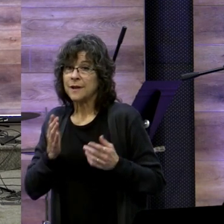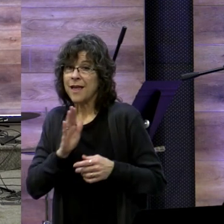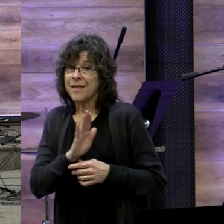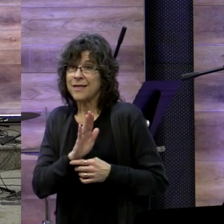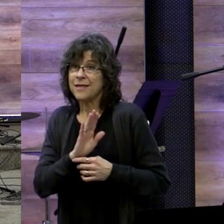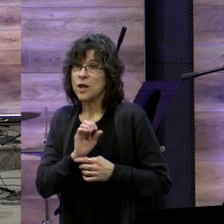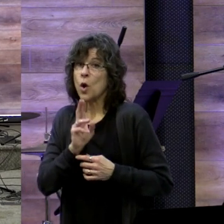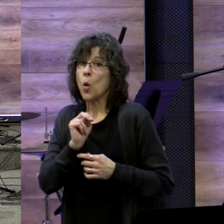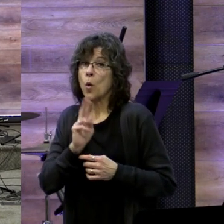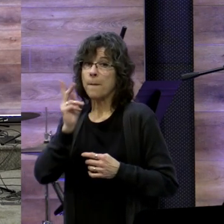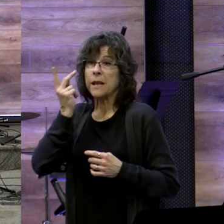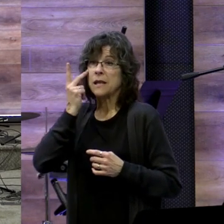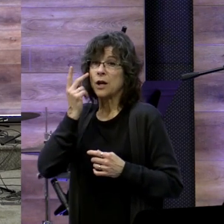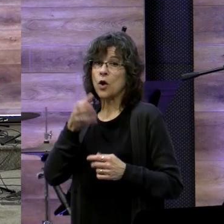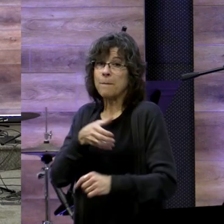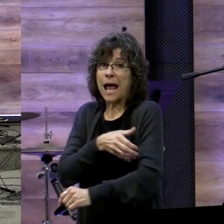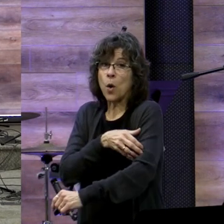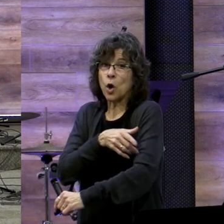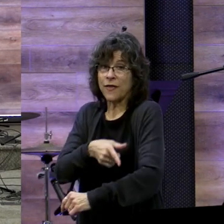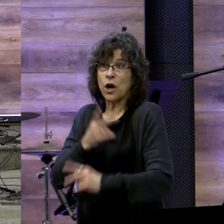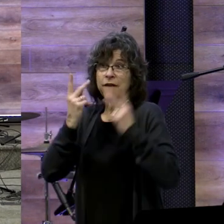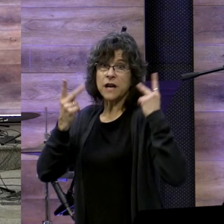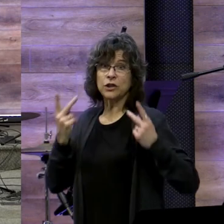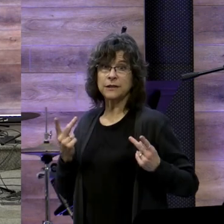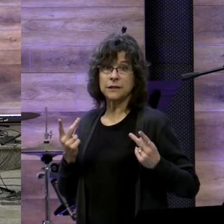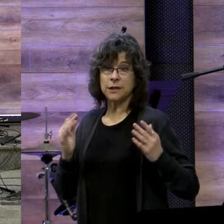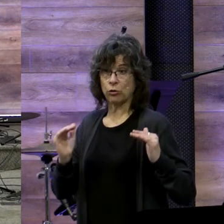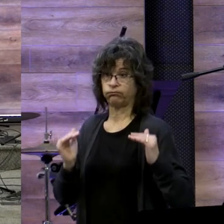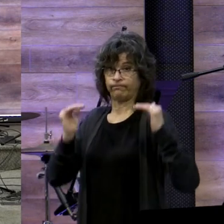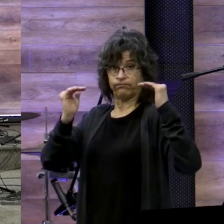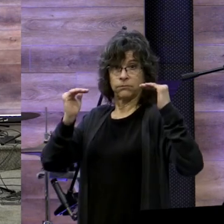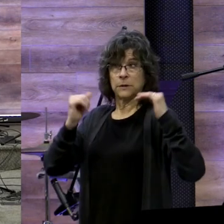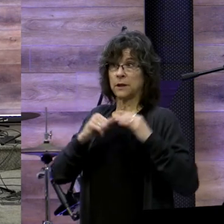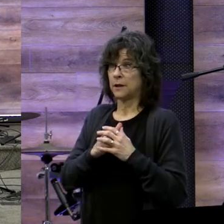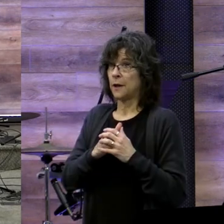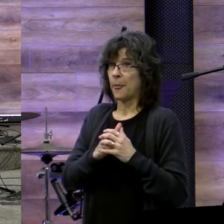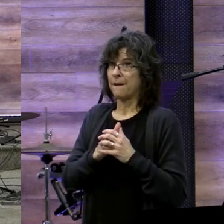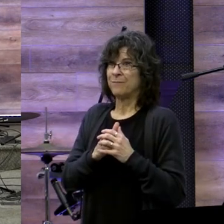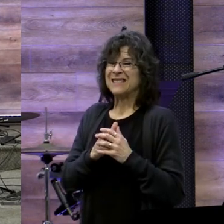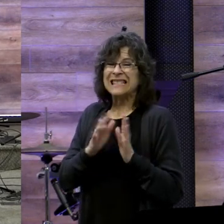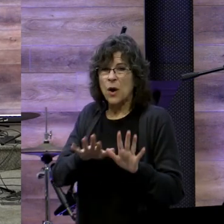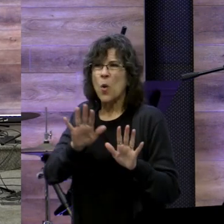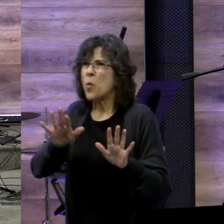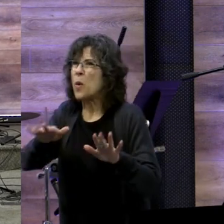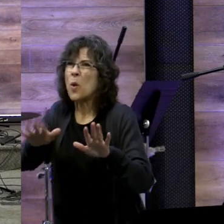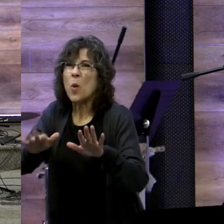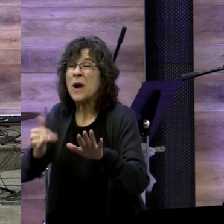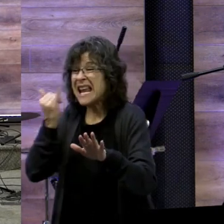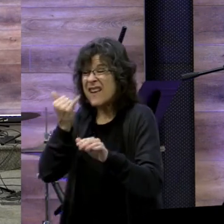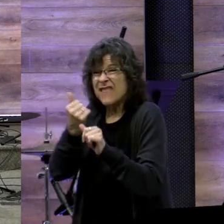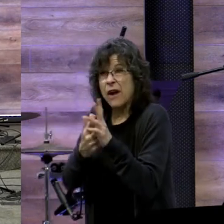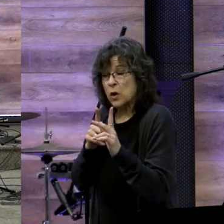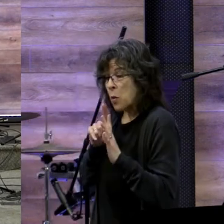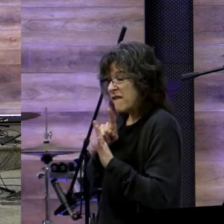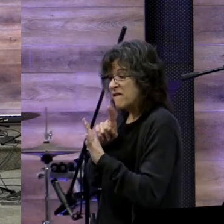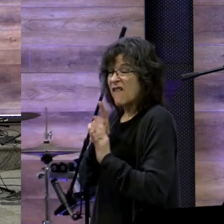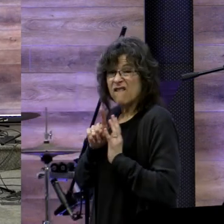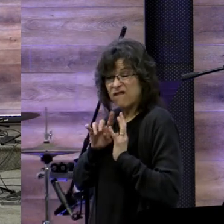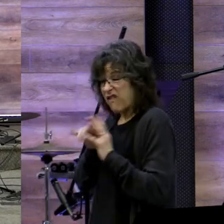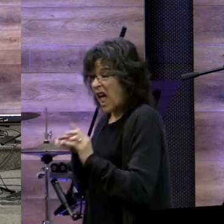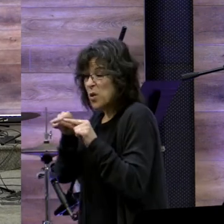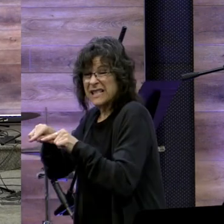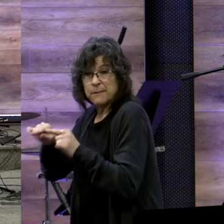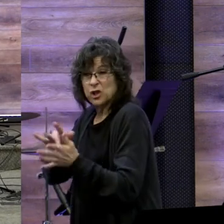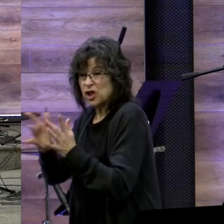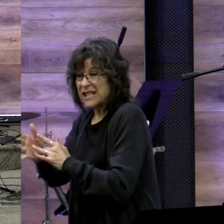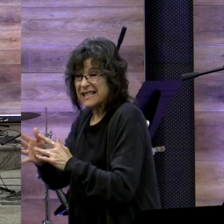political power. Their own political power. They said, if everybody starts following Jesus, then there'll be this uprising, and then the Romans